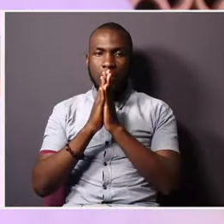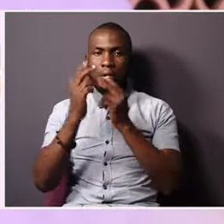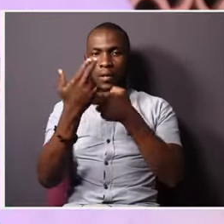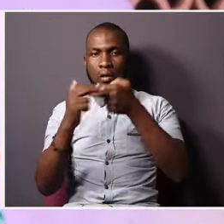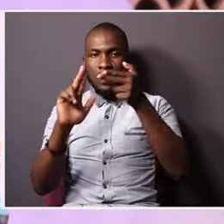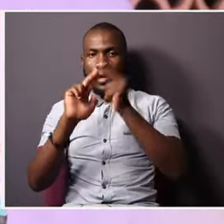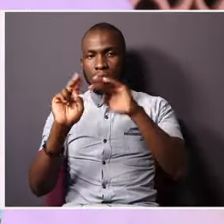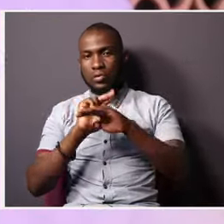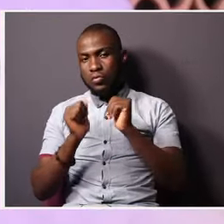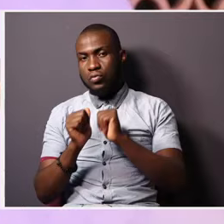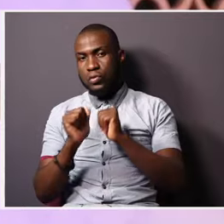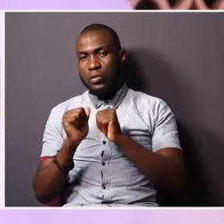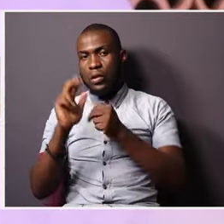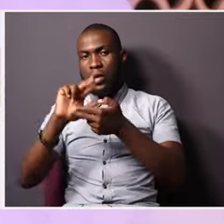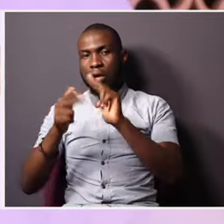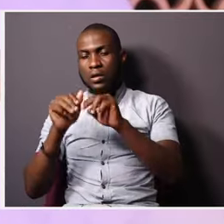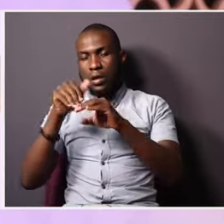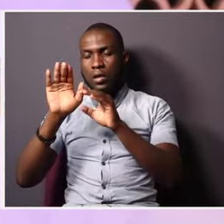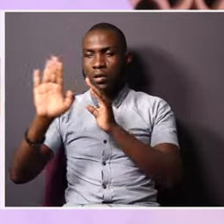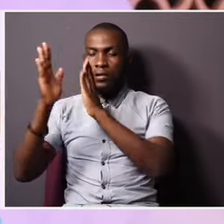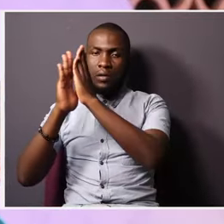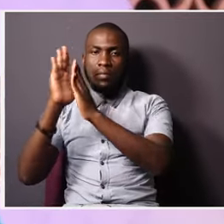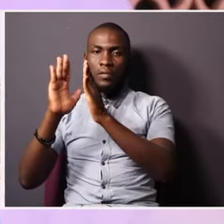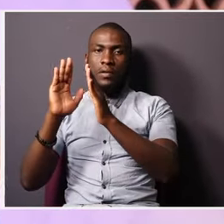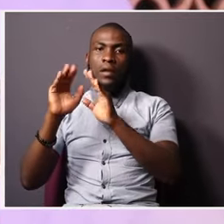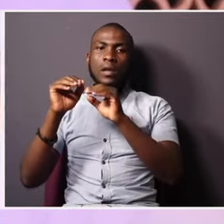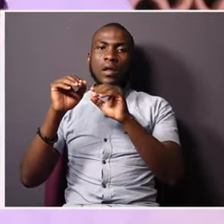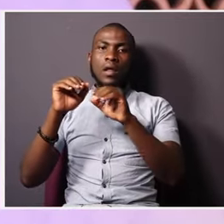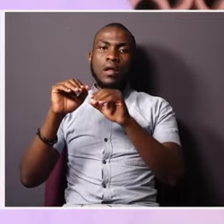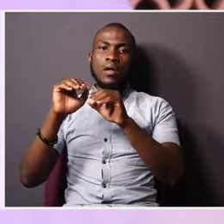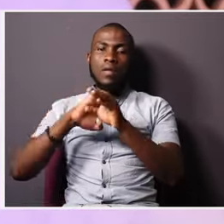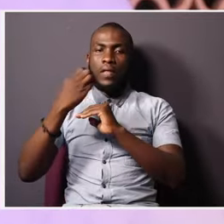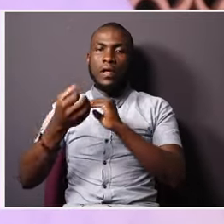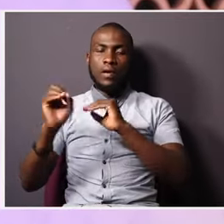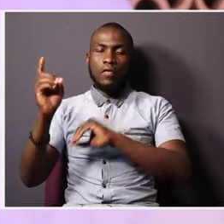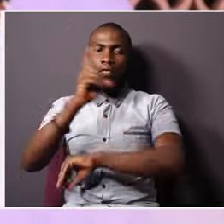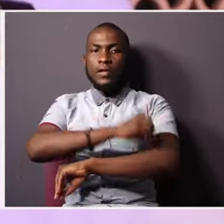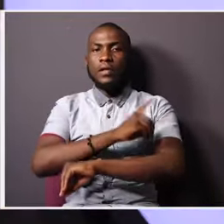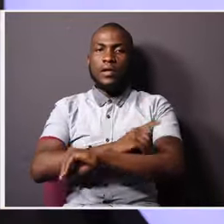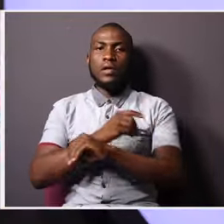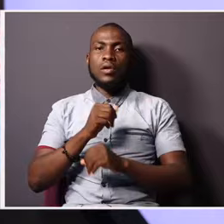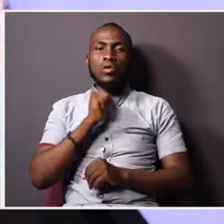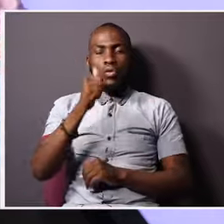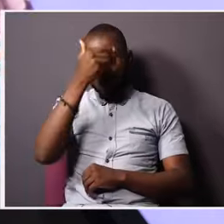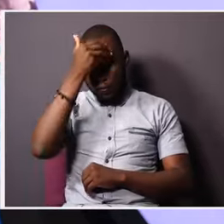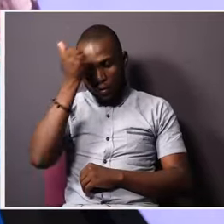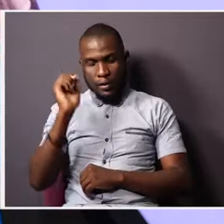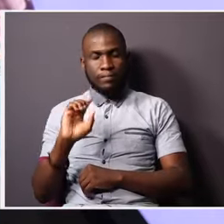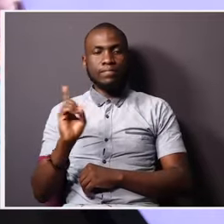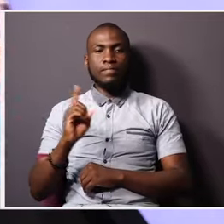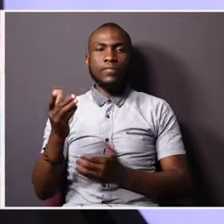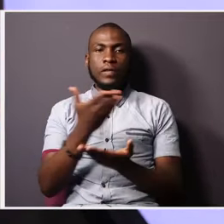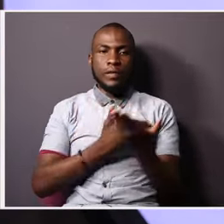Now, the hashtag we've been using is hashtag in his presence and hashtag at the end of the day. Do not forget